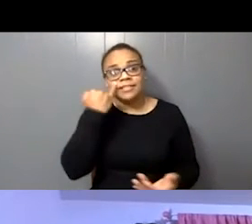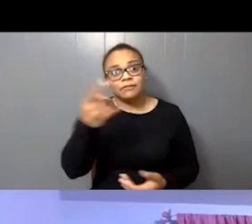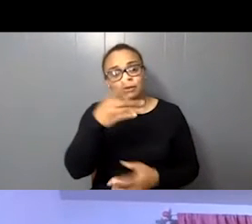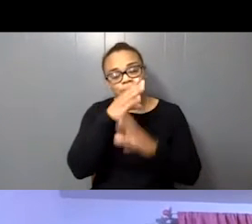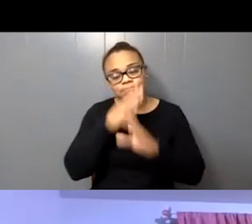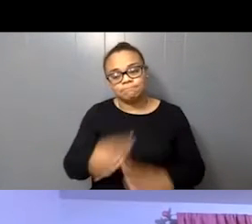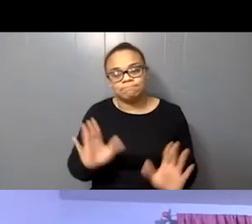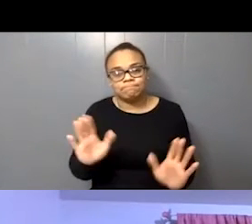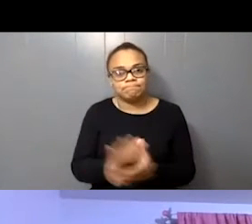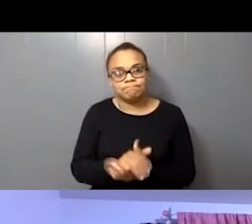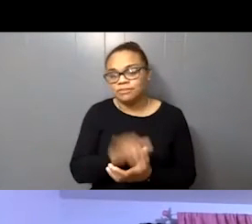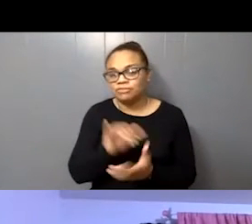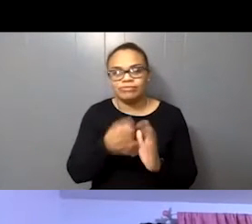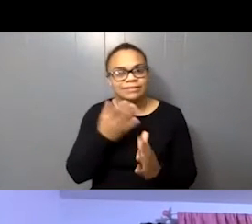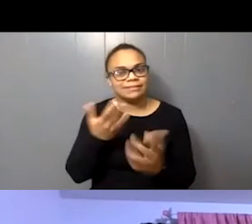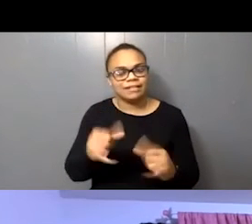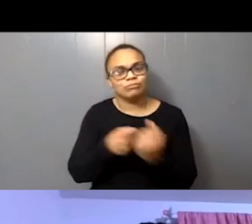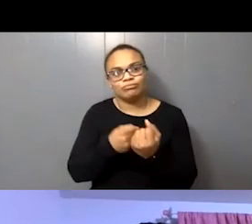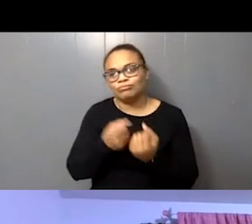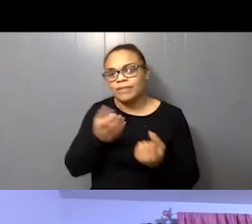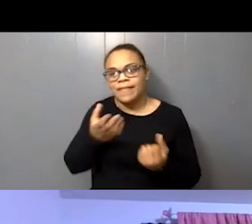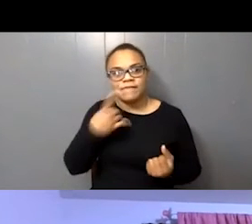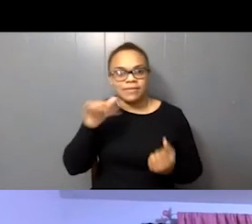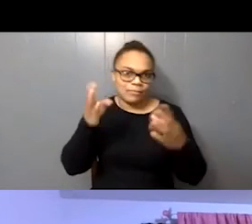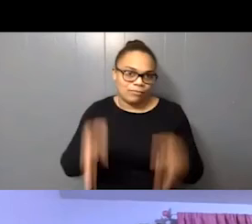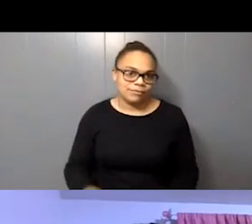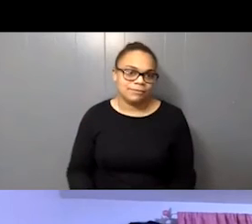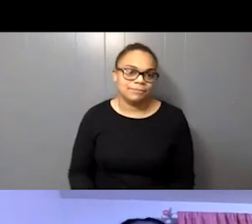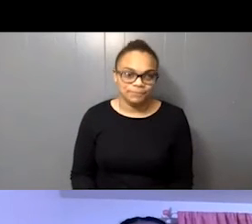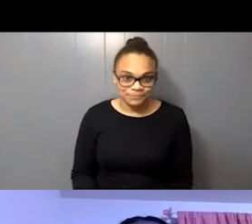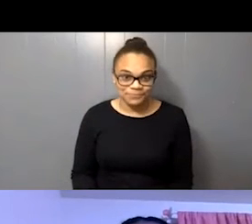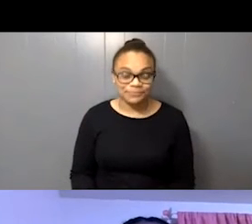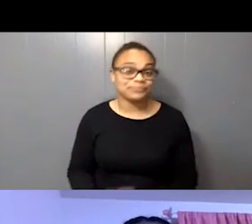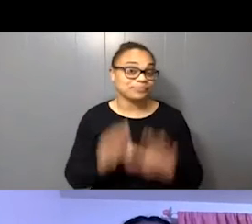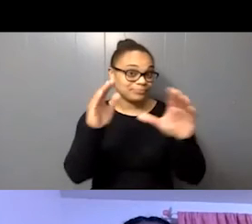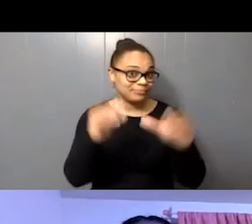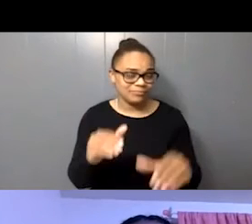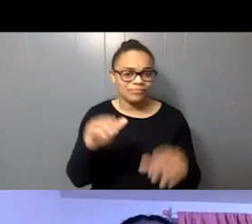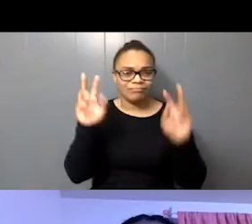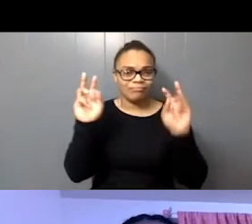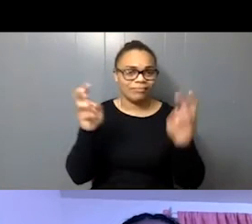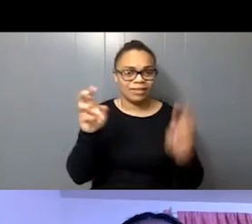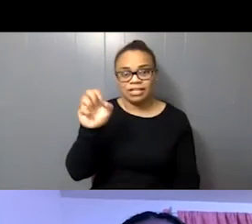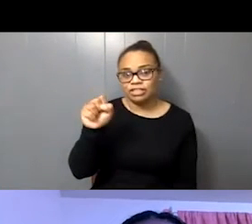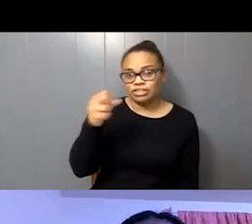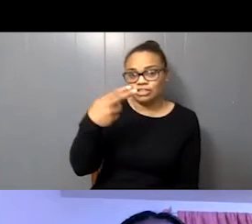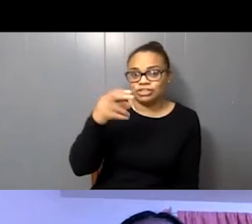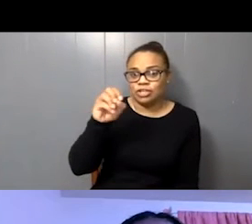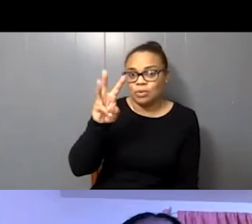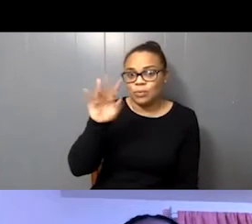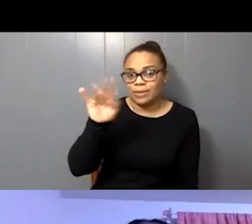person. Okay. What is showing up and how do I do